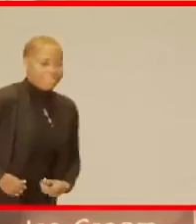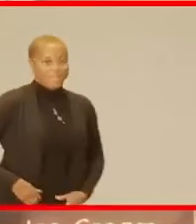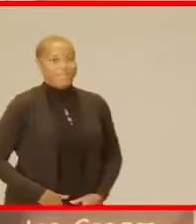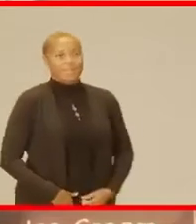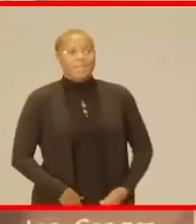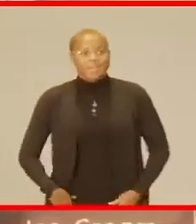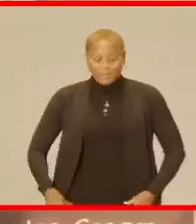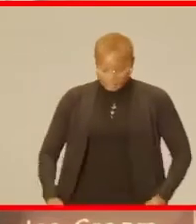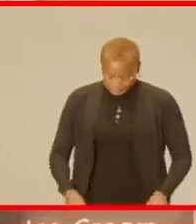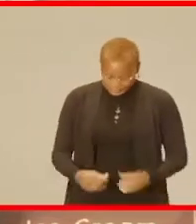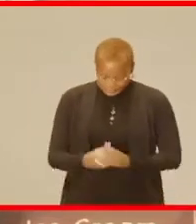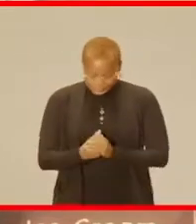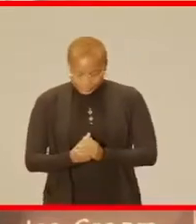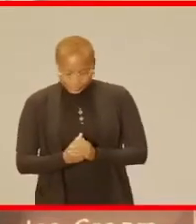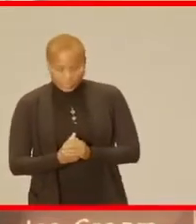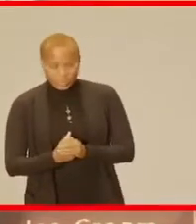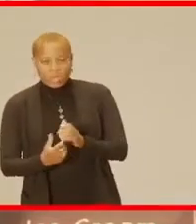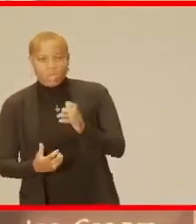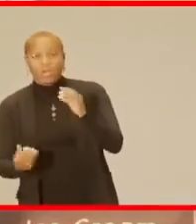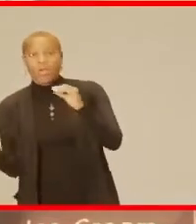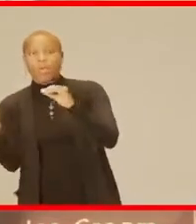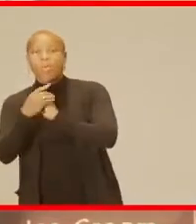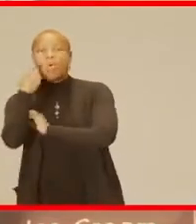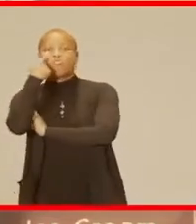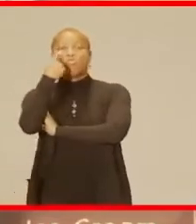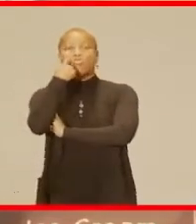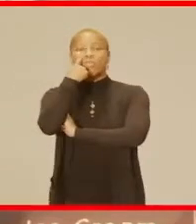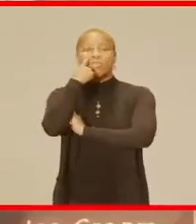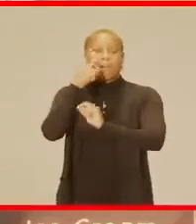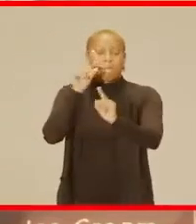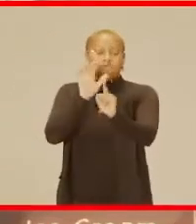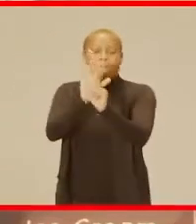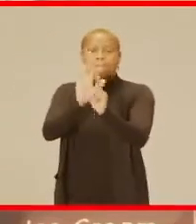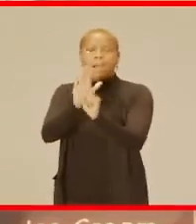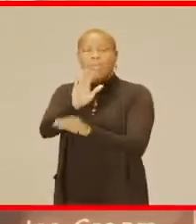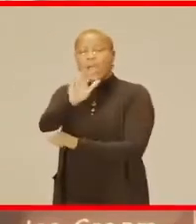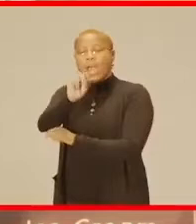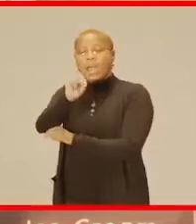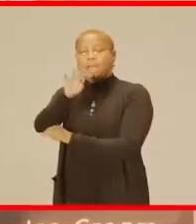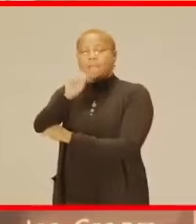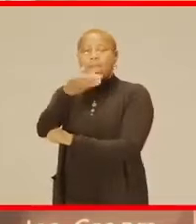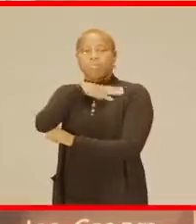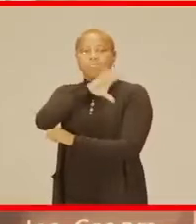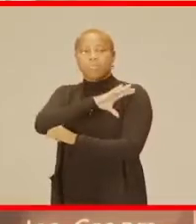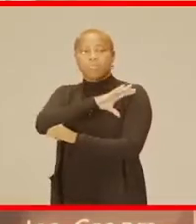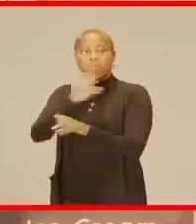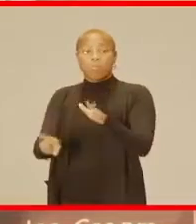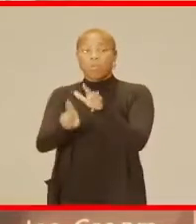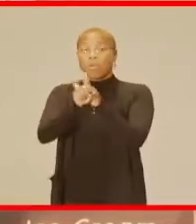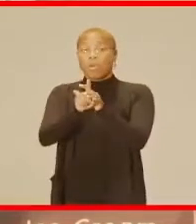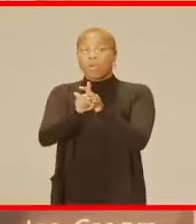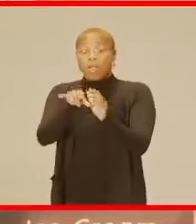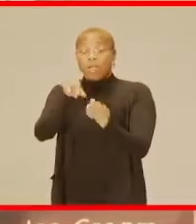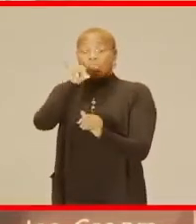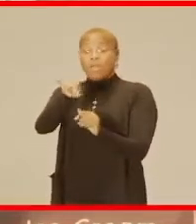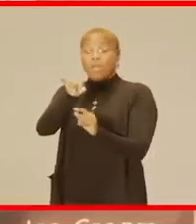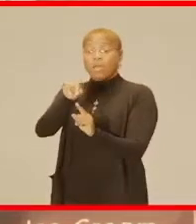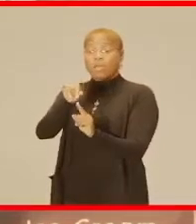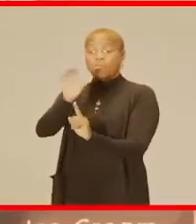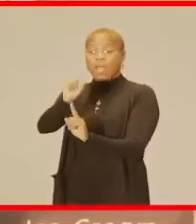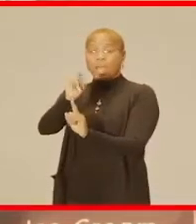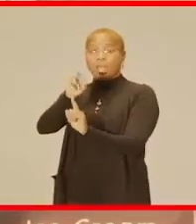in more recent years, a very popular anime has come out. And what's really nice about this anime